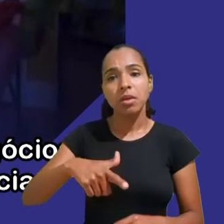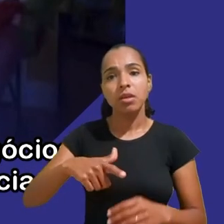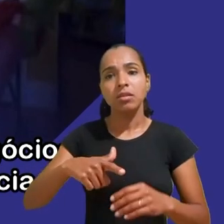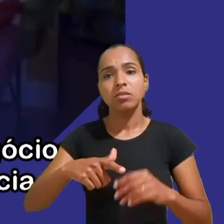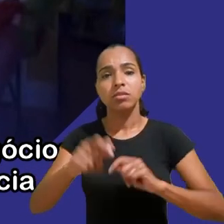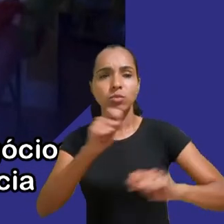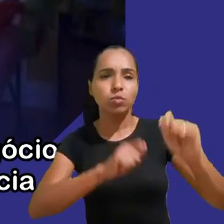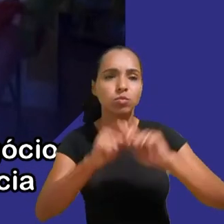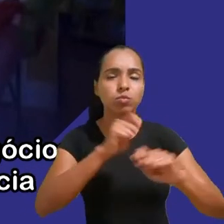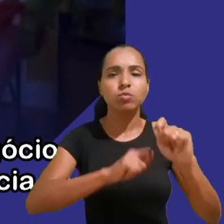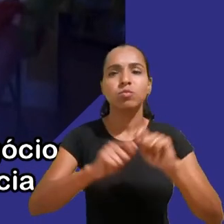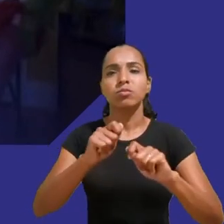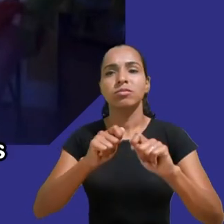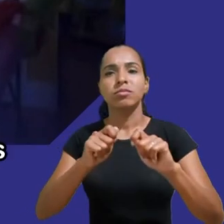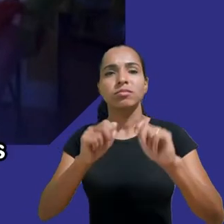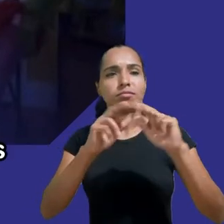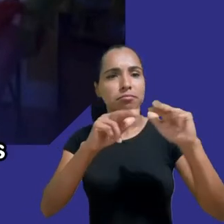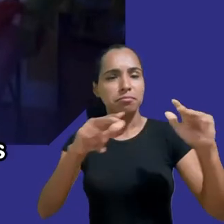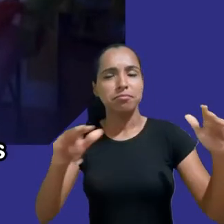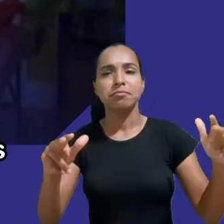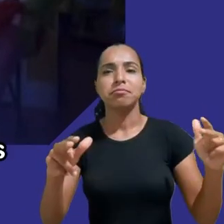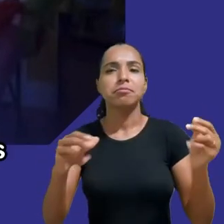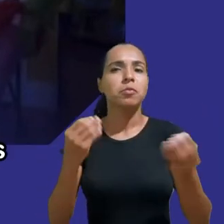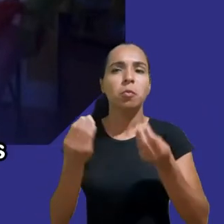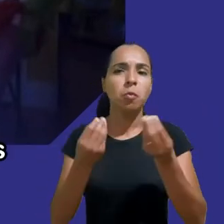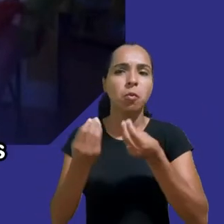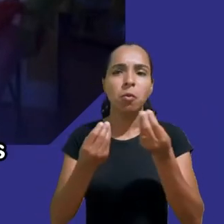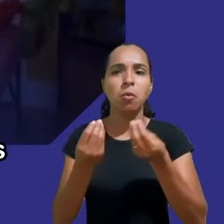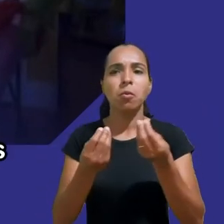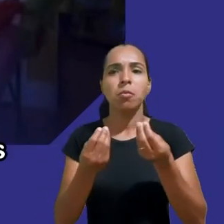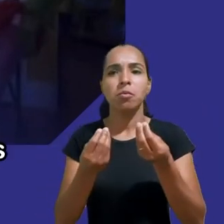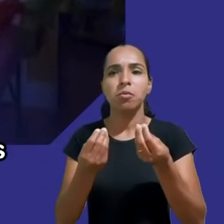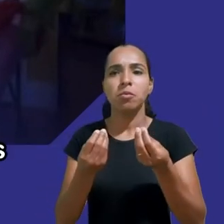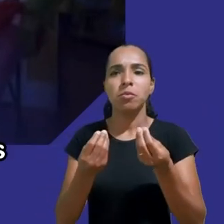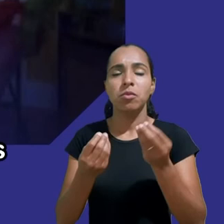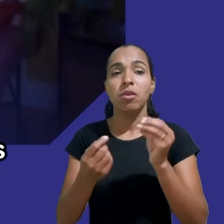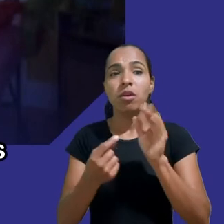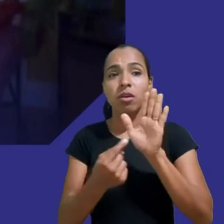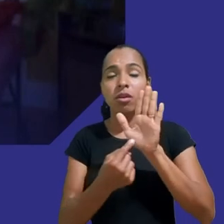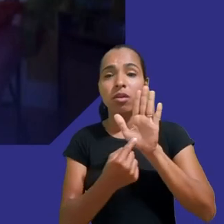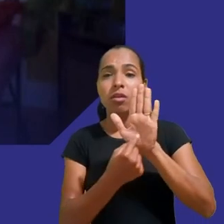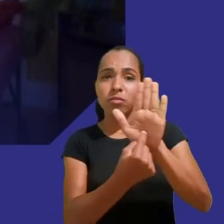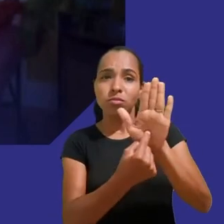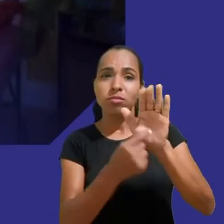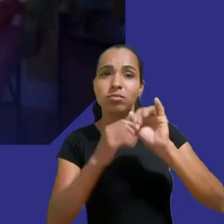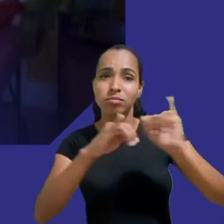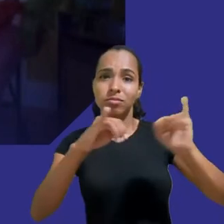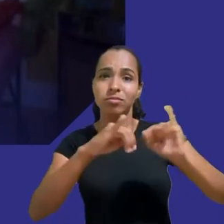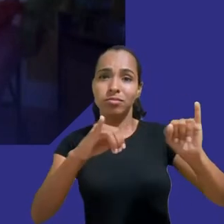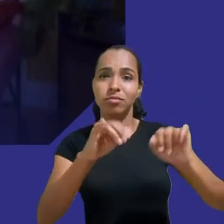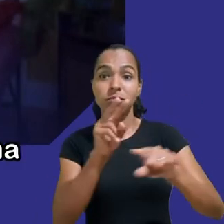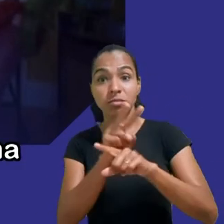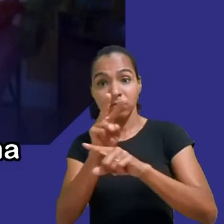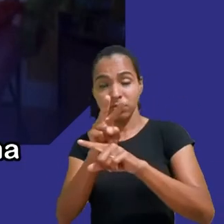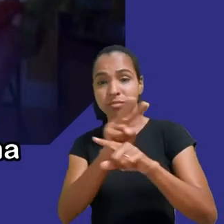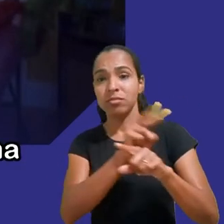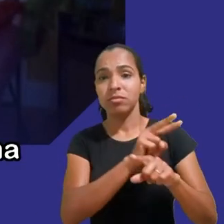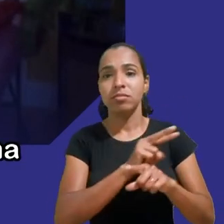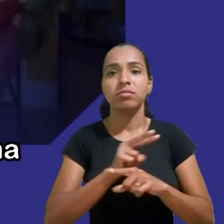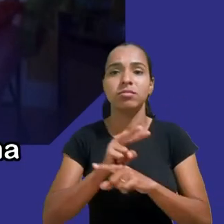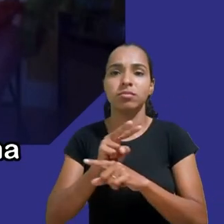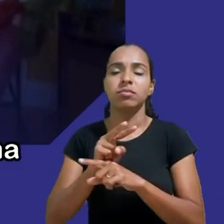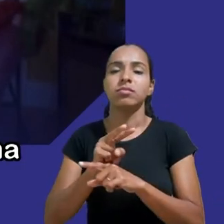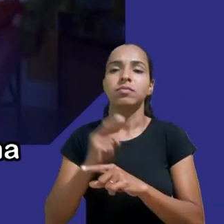advertising business model is so harmful to children in so many different ways what are some alternatives how can